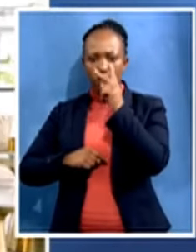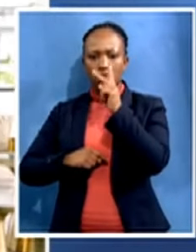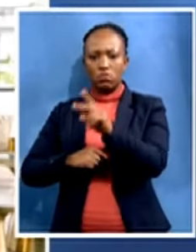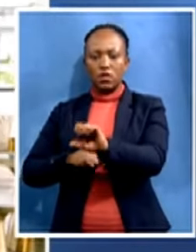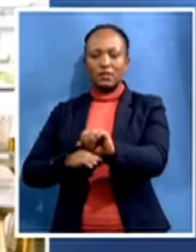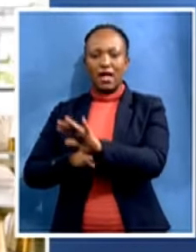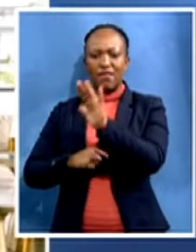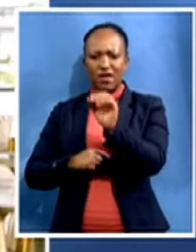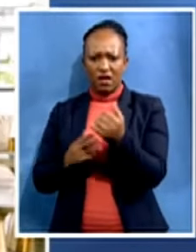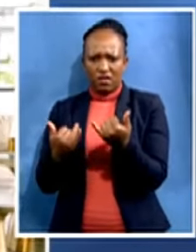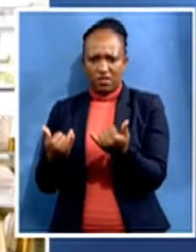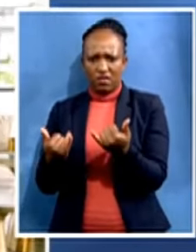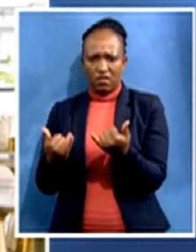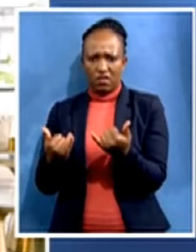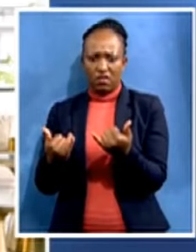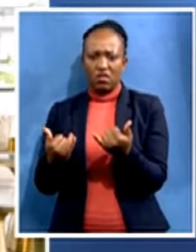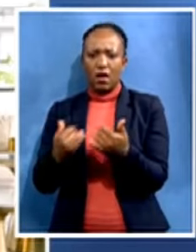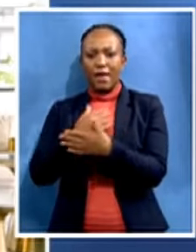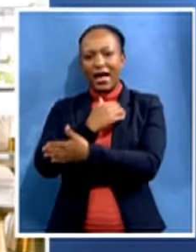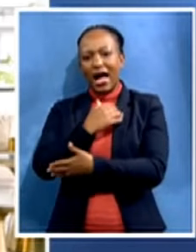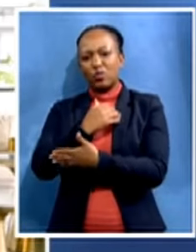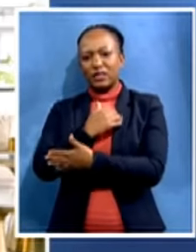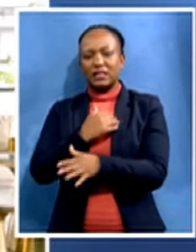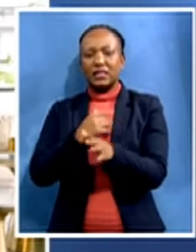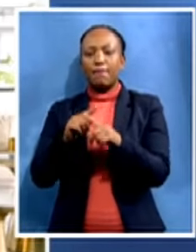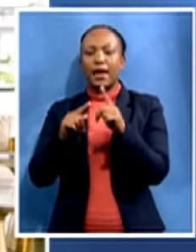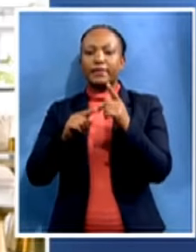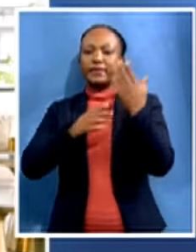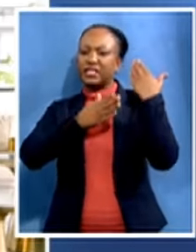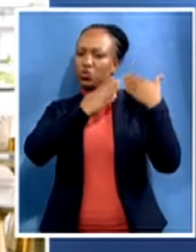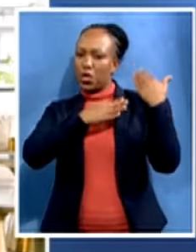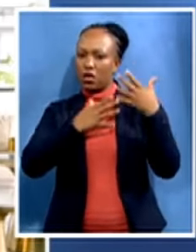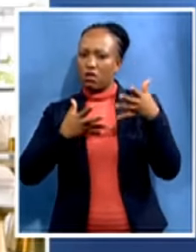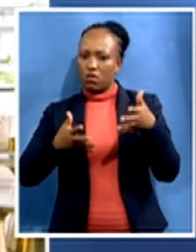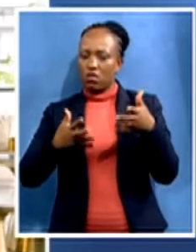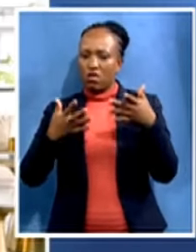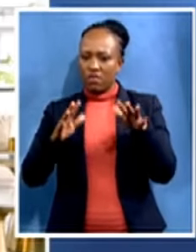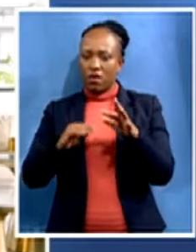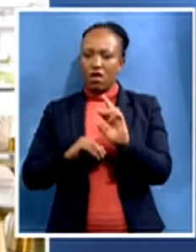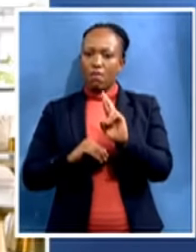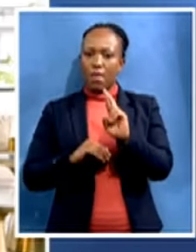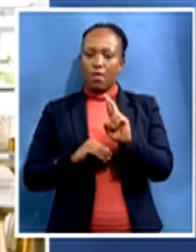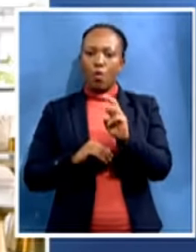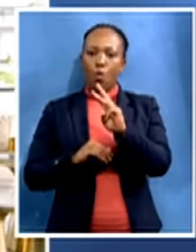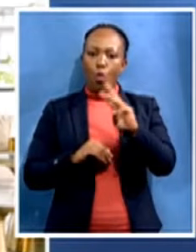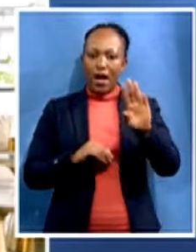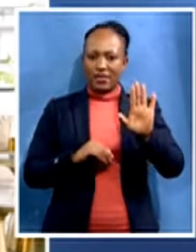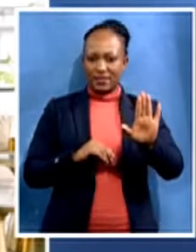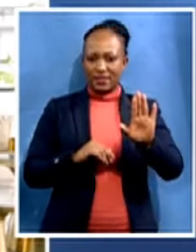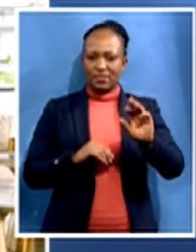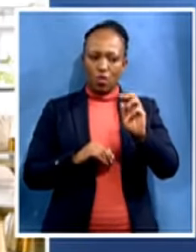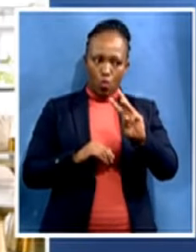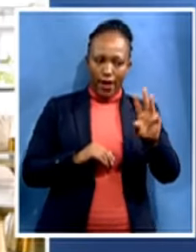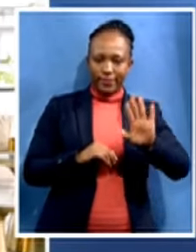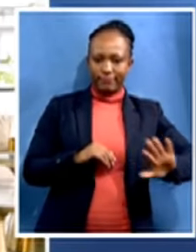country level, but historically, we've always been more closer to the West, and we trust things, from the West. But we